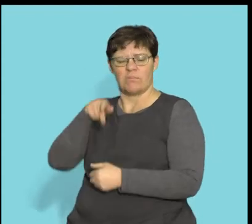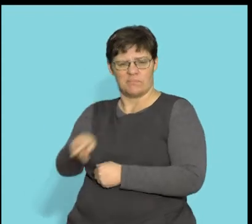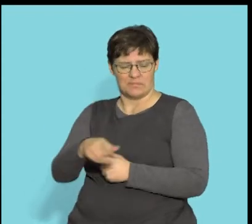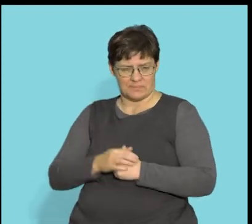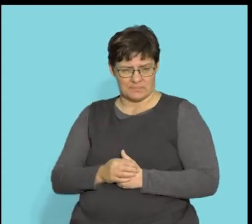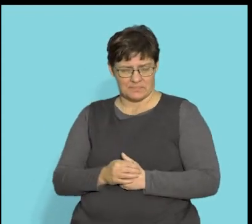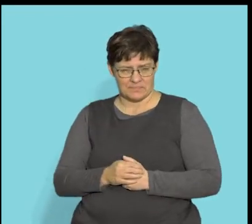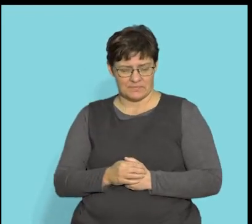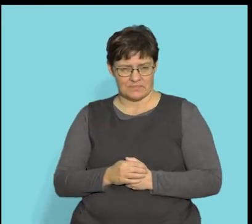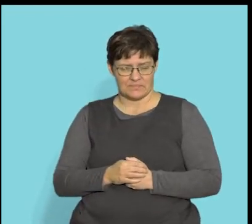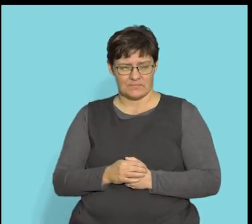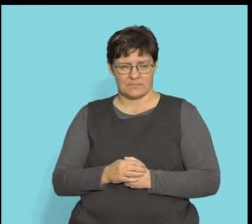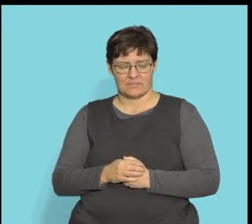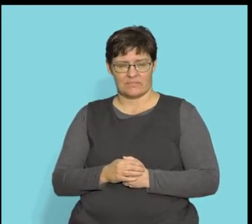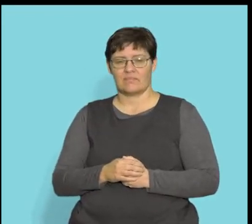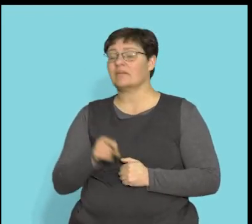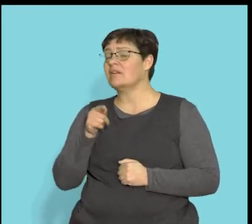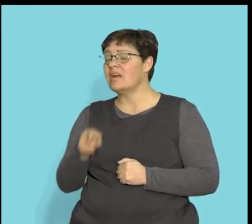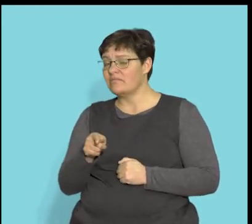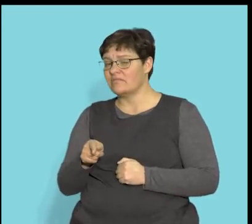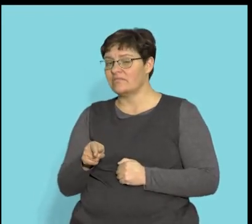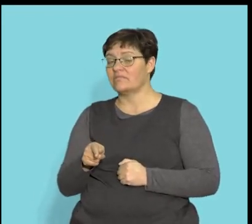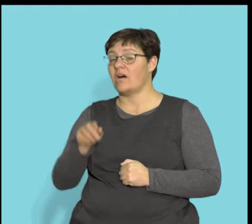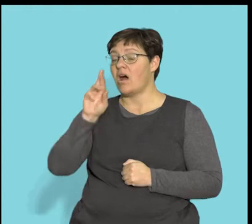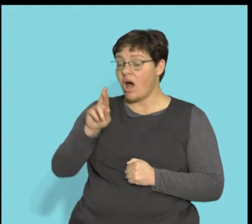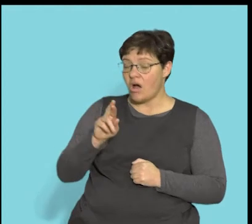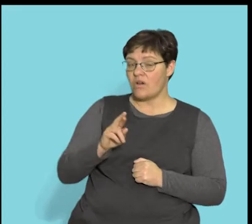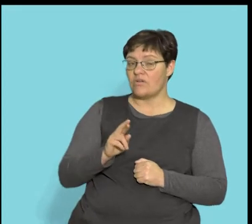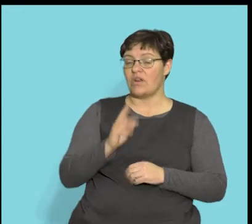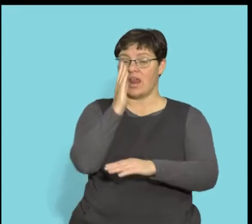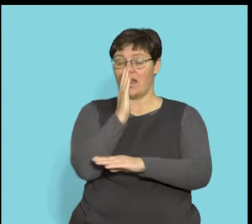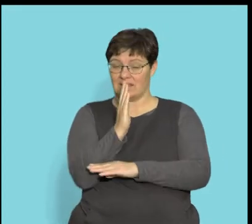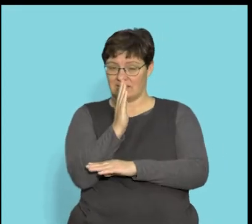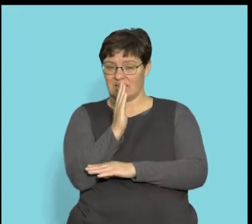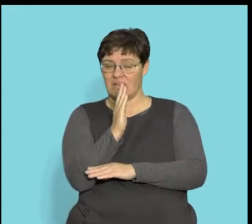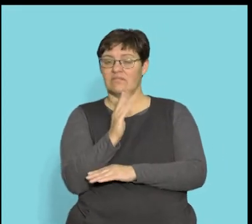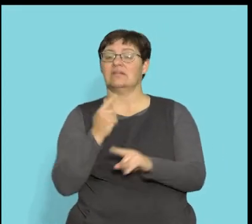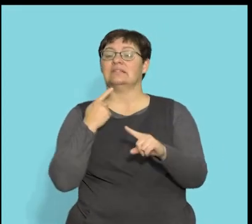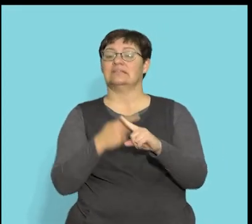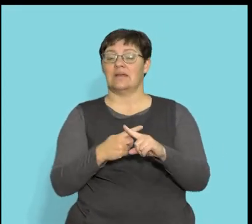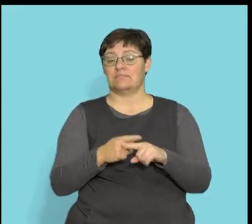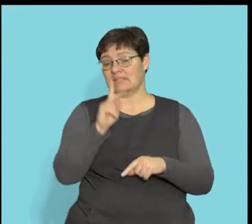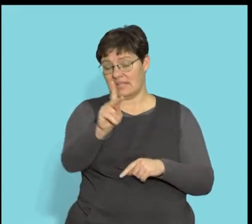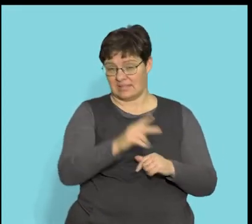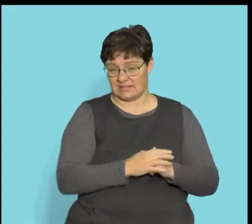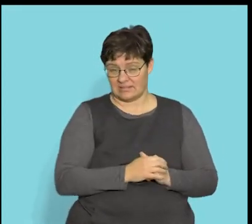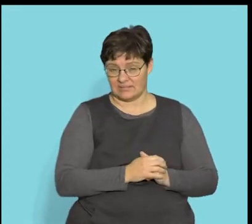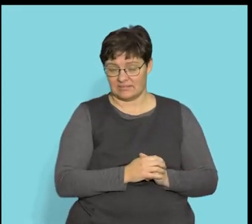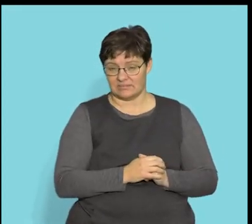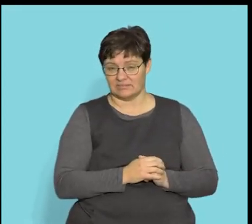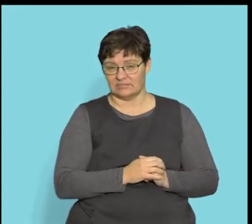the volume of a cylinder if the radius and the height are multiplied by a scale factor of